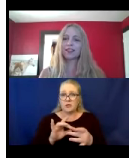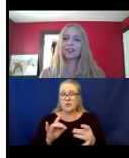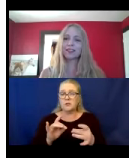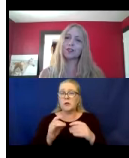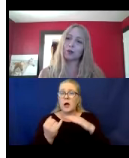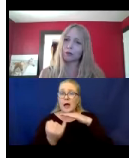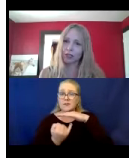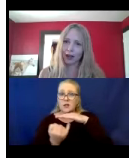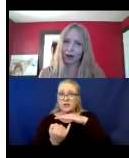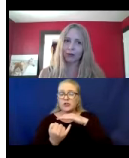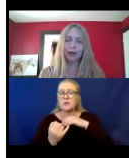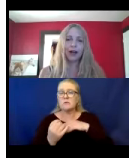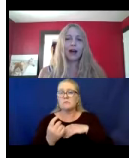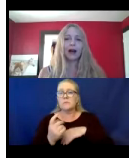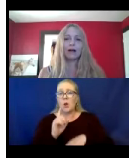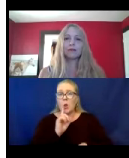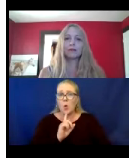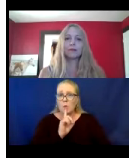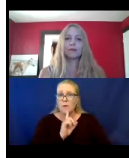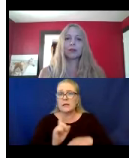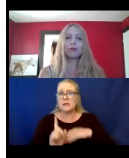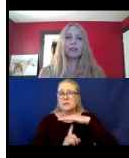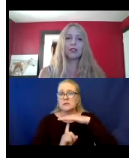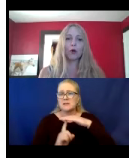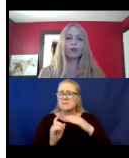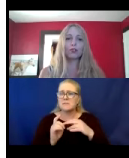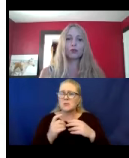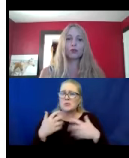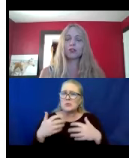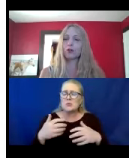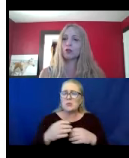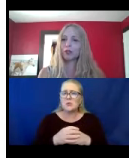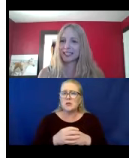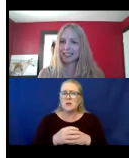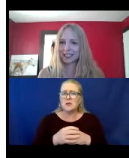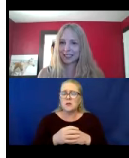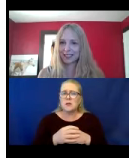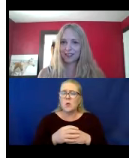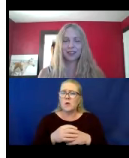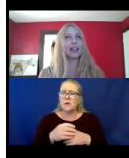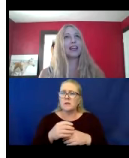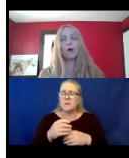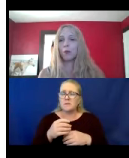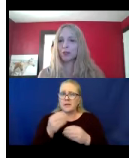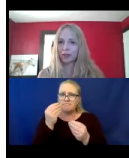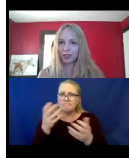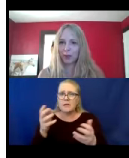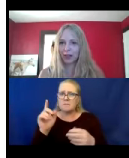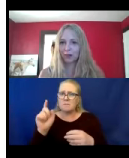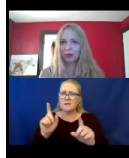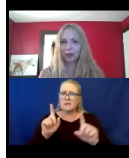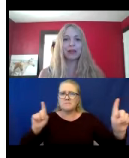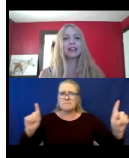loneliness, this is huge now. We've been told to socially distance, stay at home as much